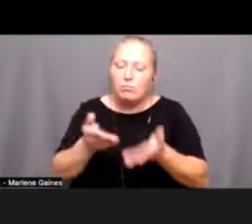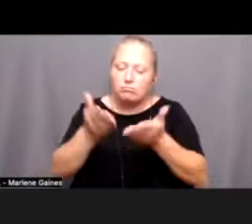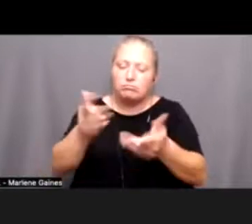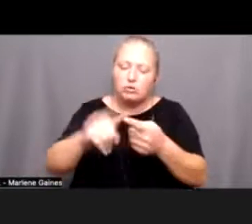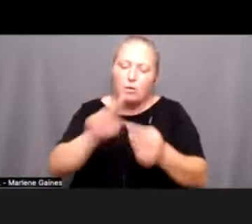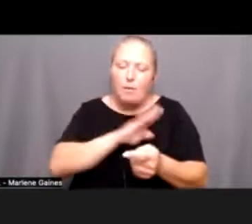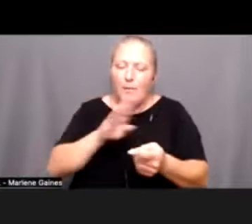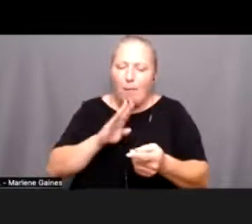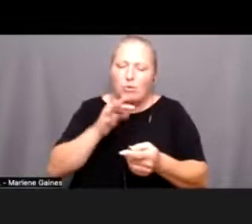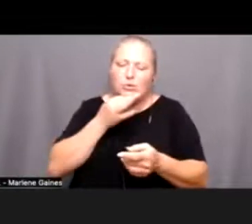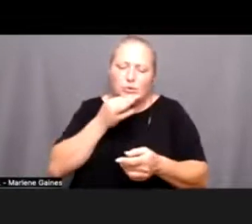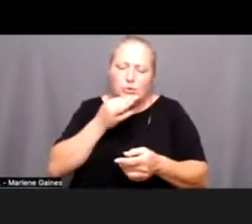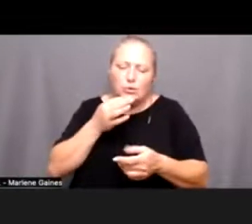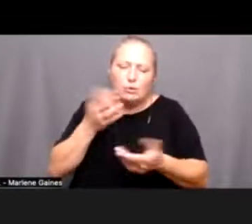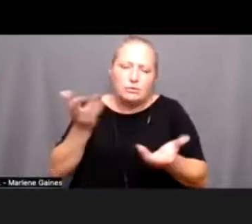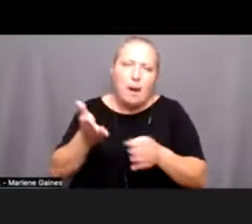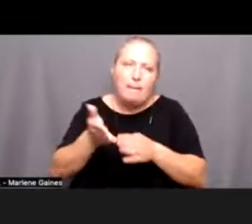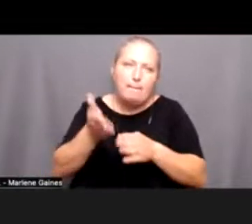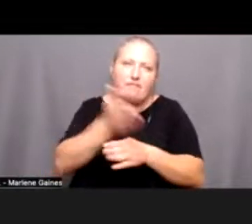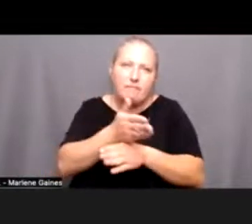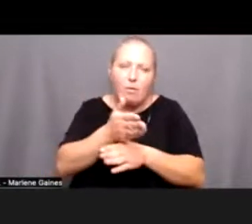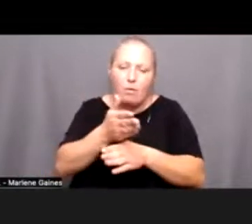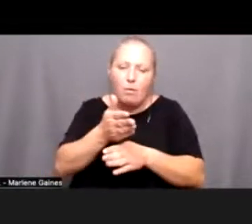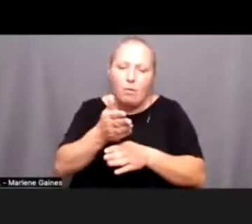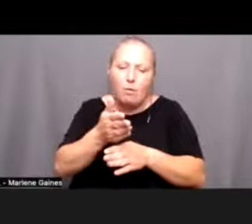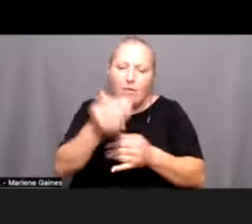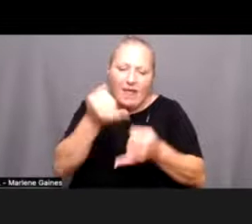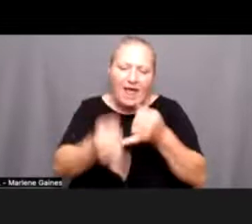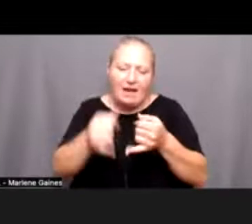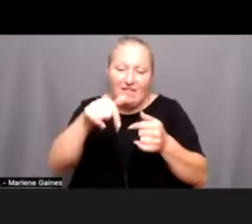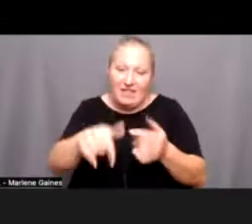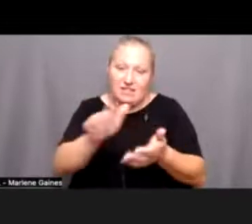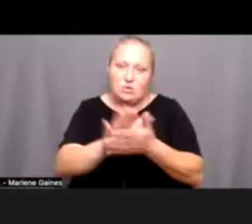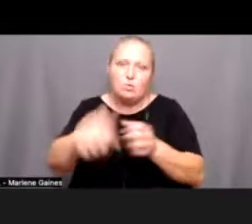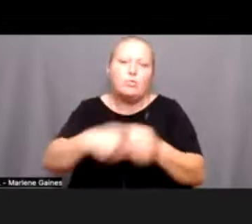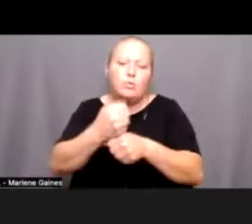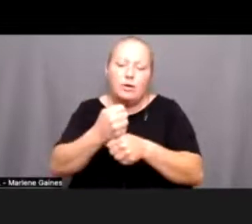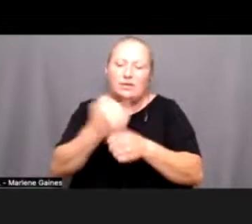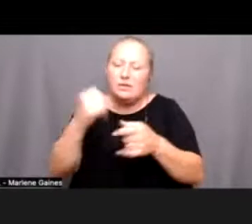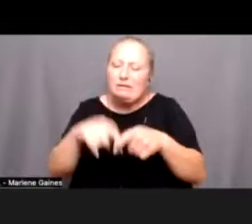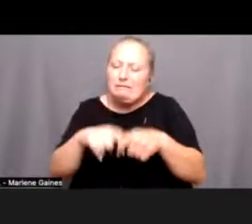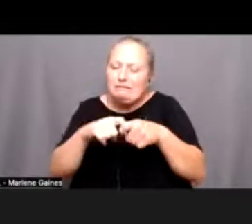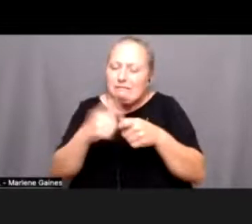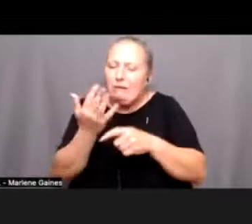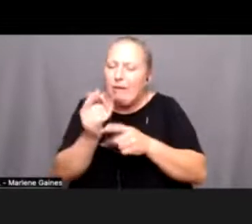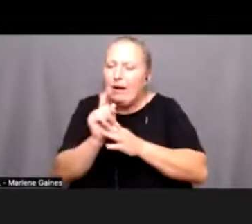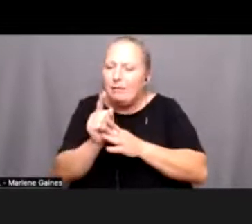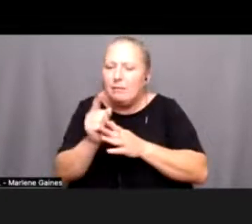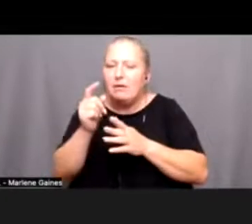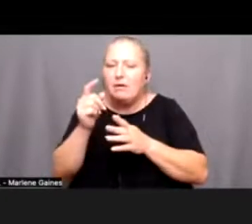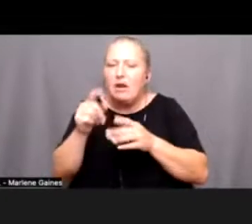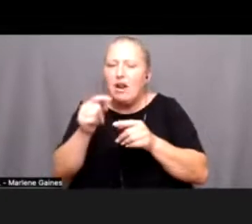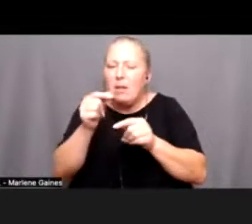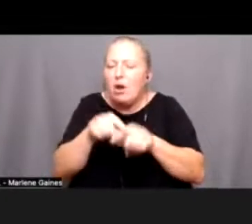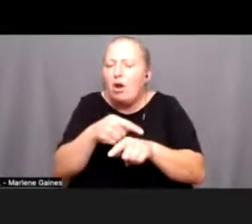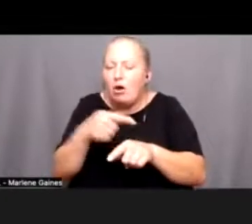next, before the close of this academic year. So I would want to hold off just a little bit longer to be able to bring that